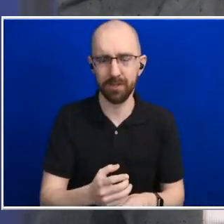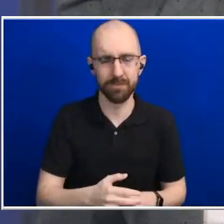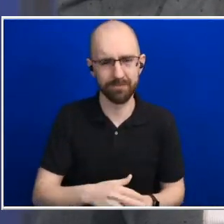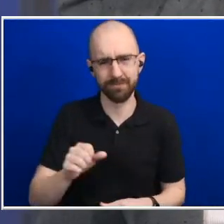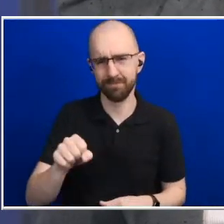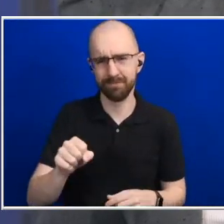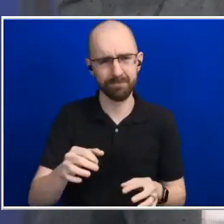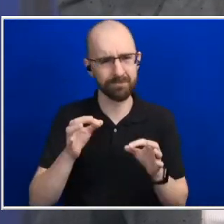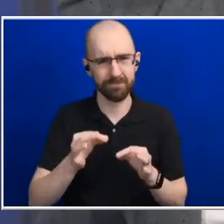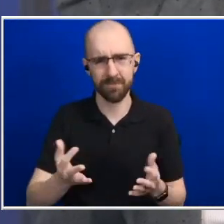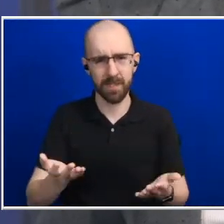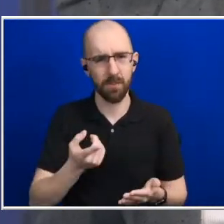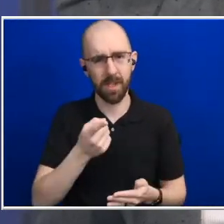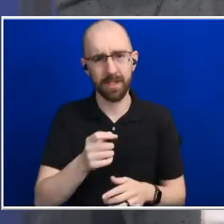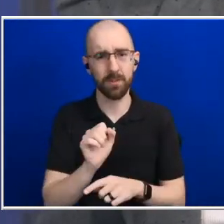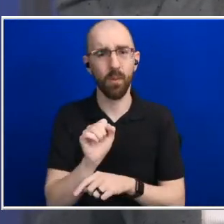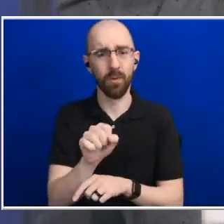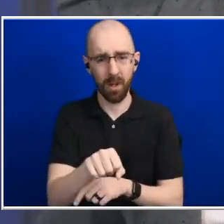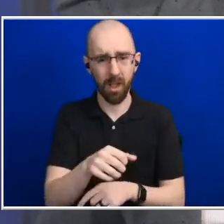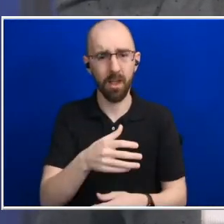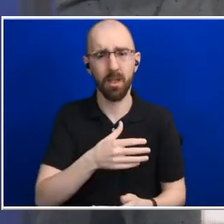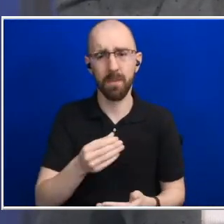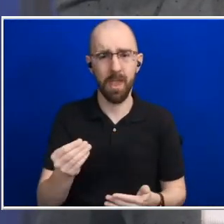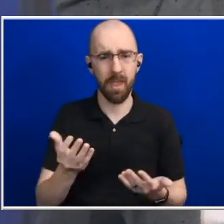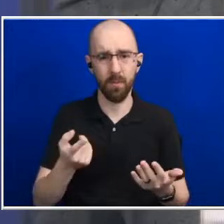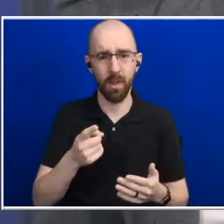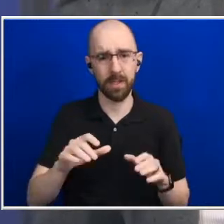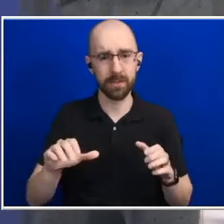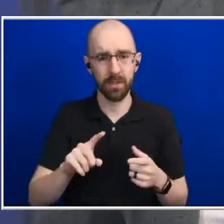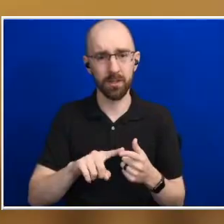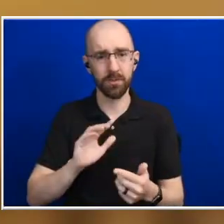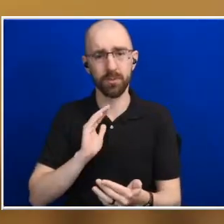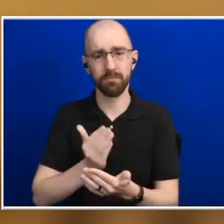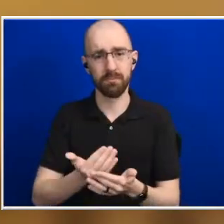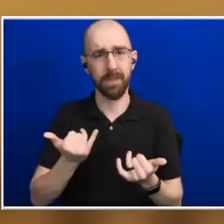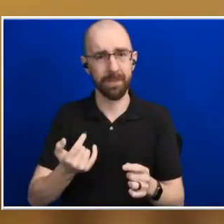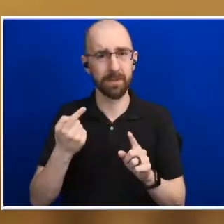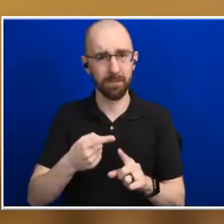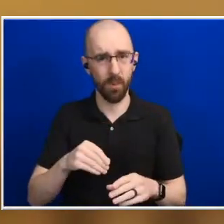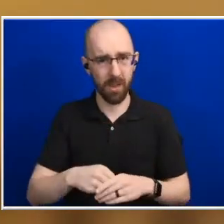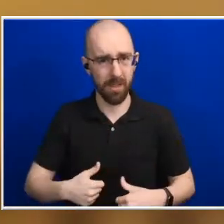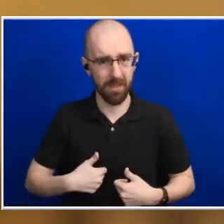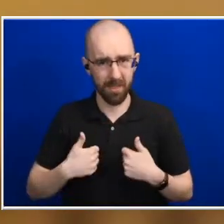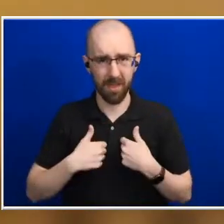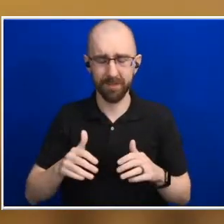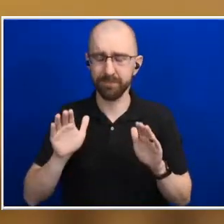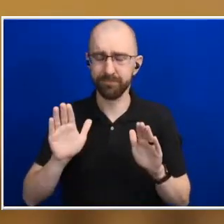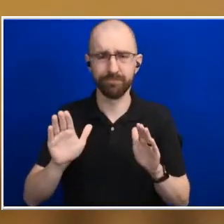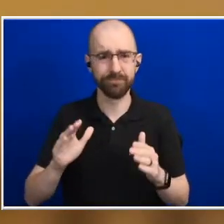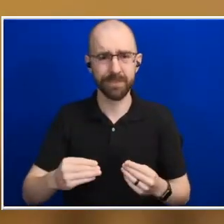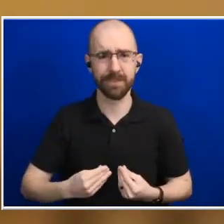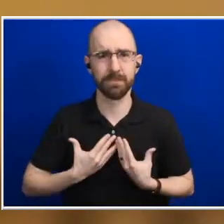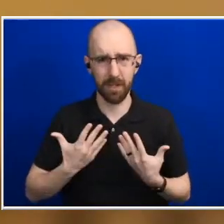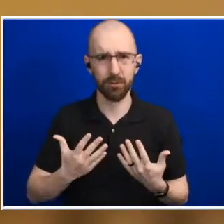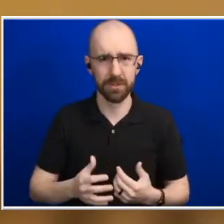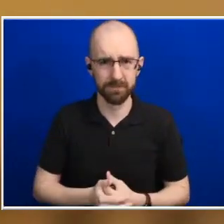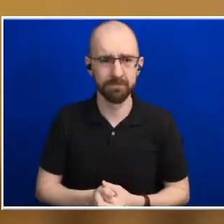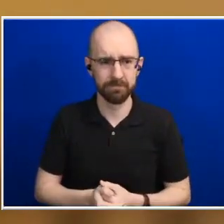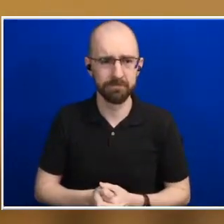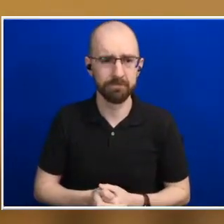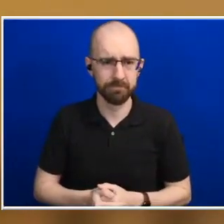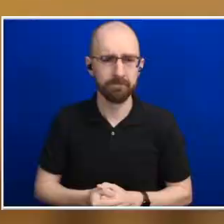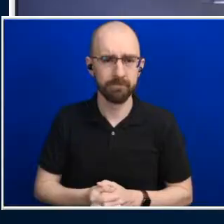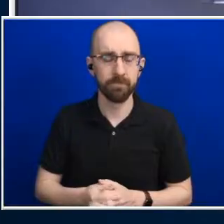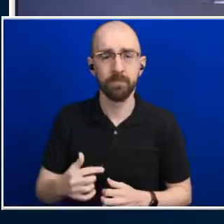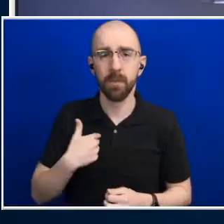What he's overcome and what he's done to get to this point in his life is really remarkable and really inspiring. Well, we will talk with